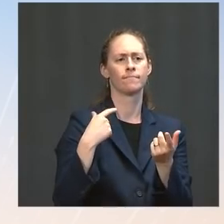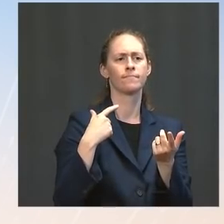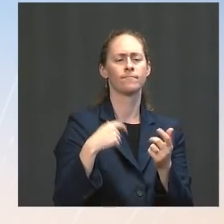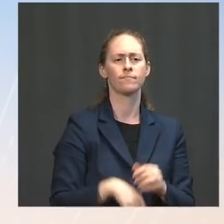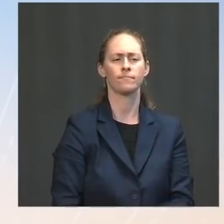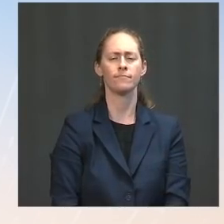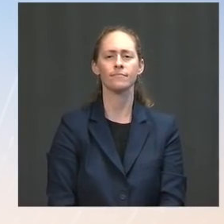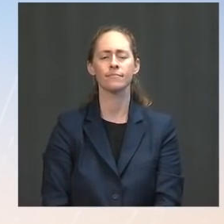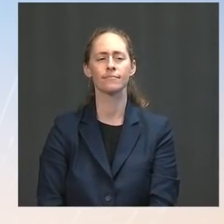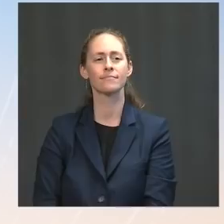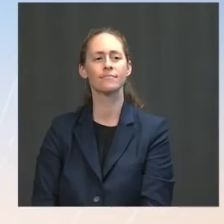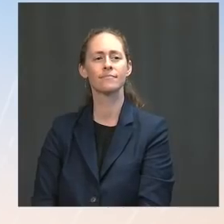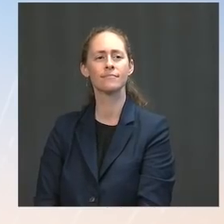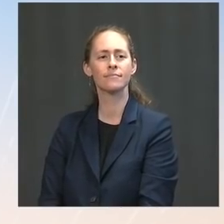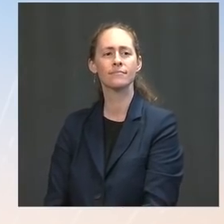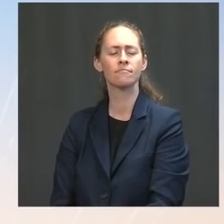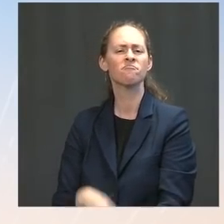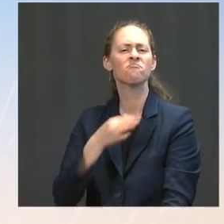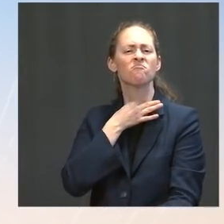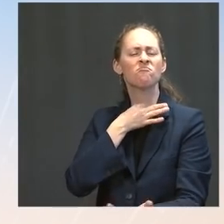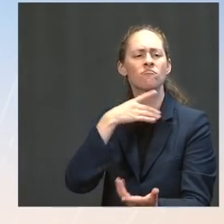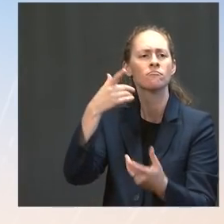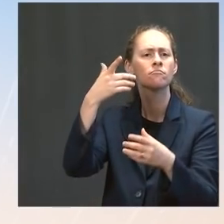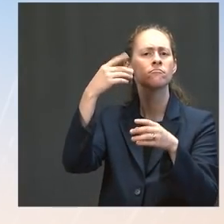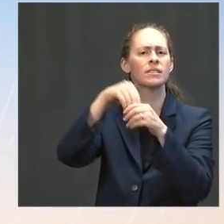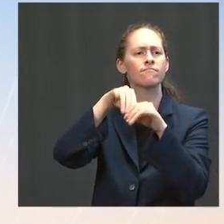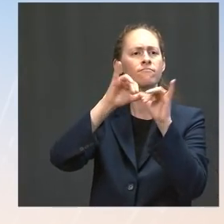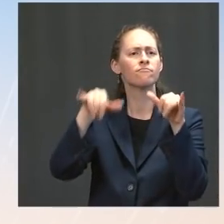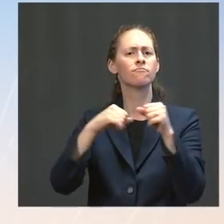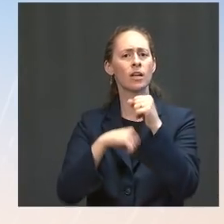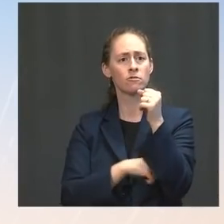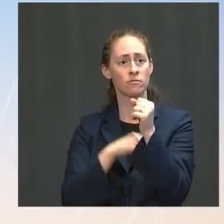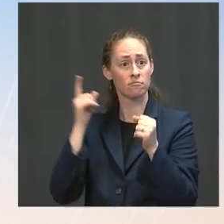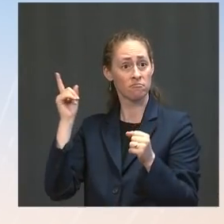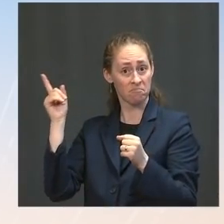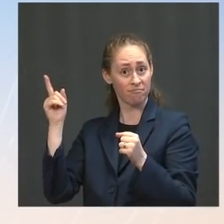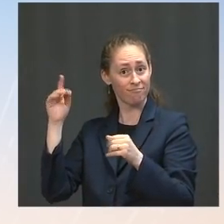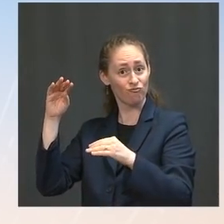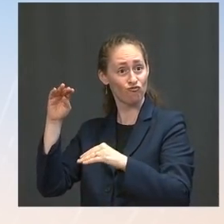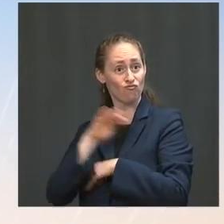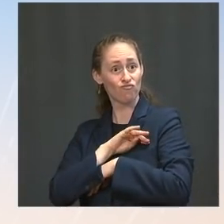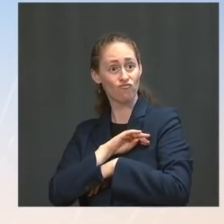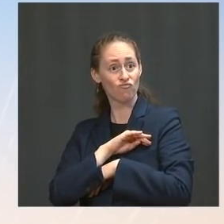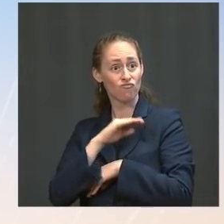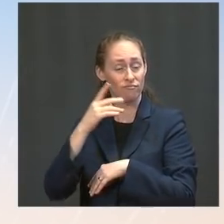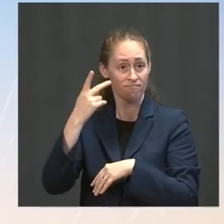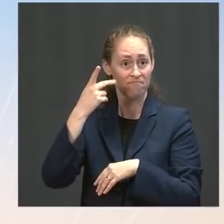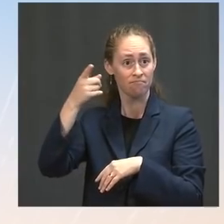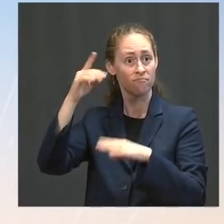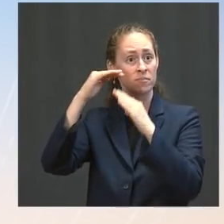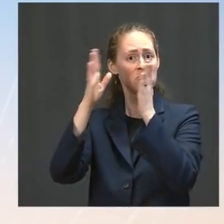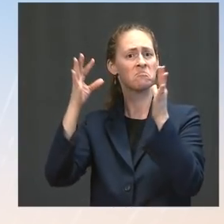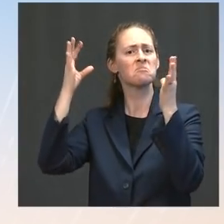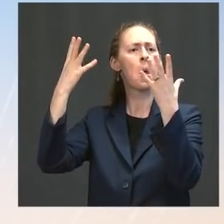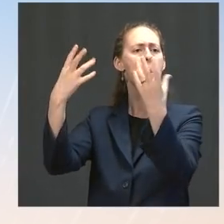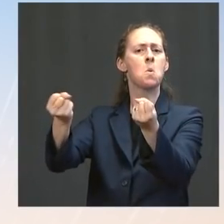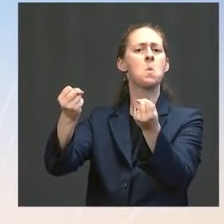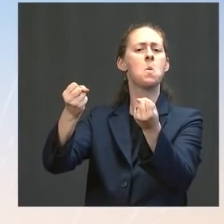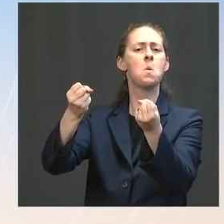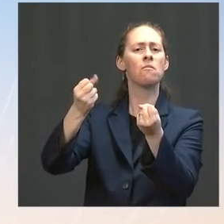with and involved with under the leadership of our of Samantha Power, who is the